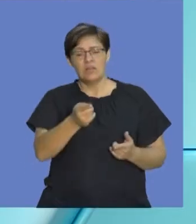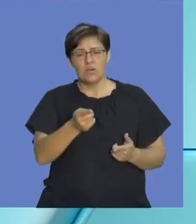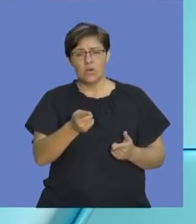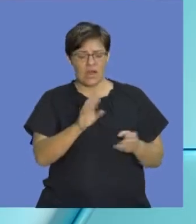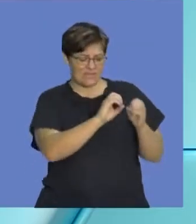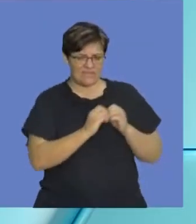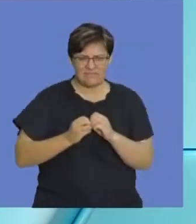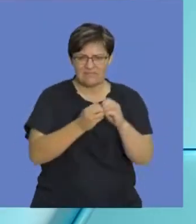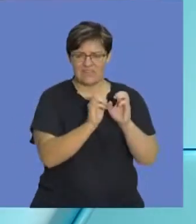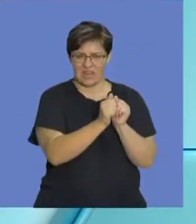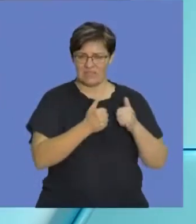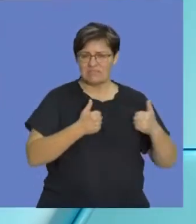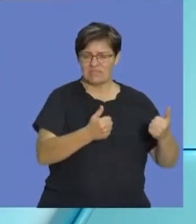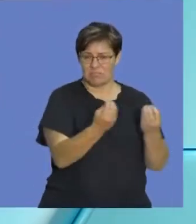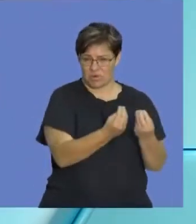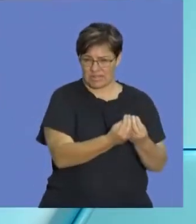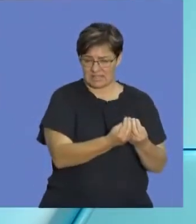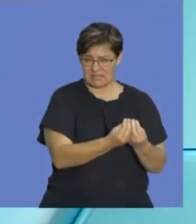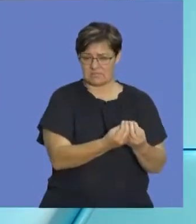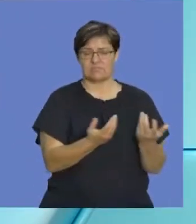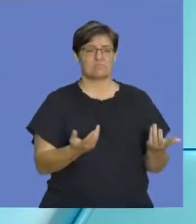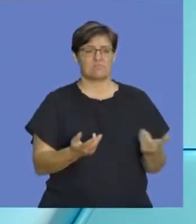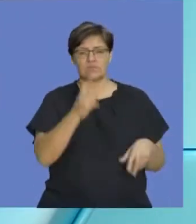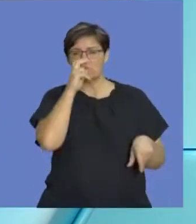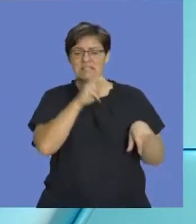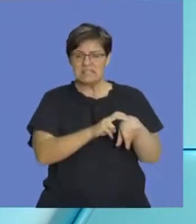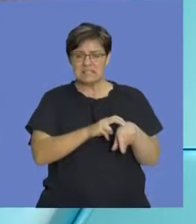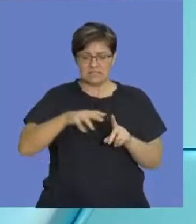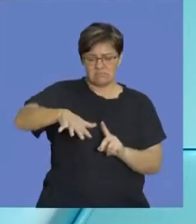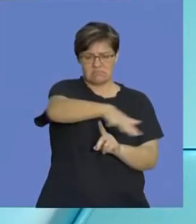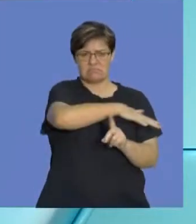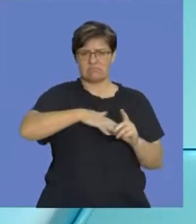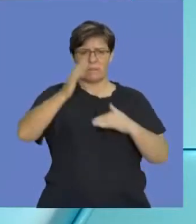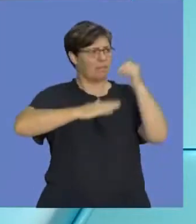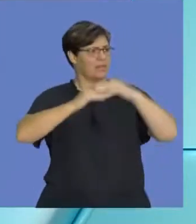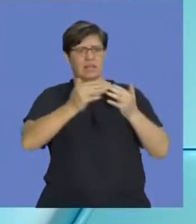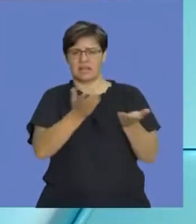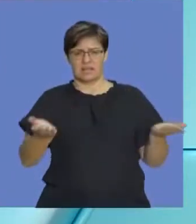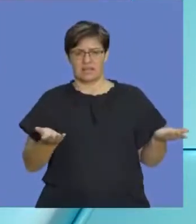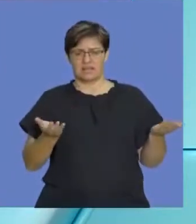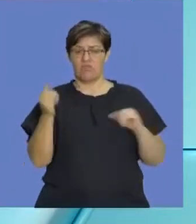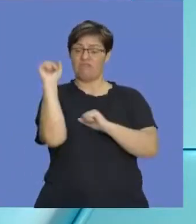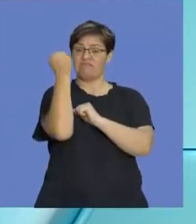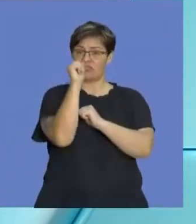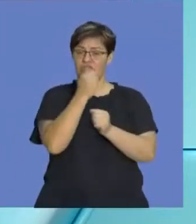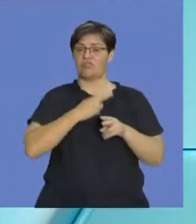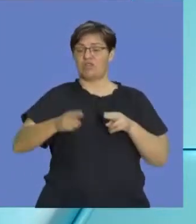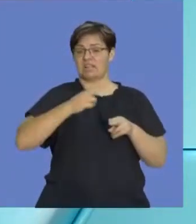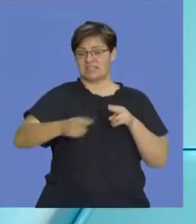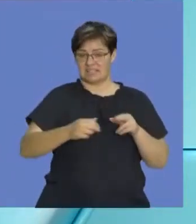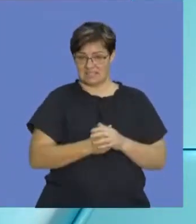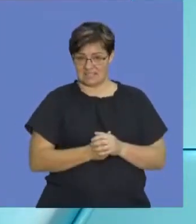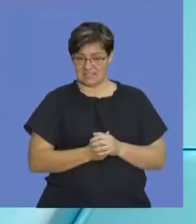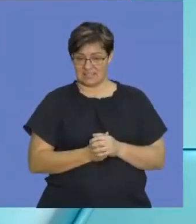in order to manufacture a product, you need to have premises. So there's factory